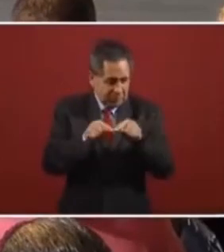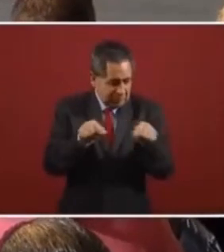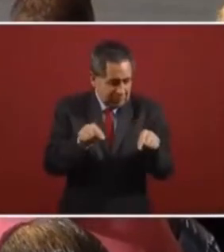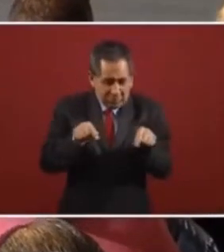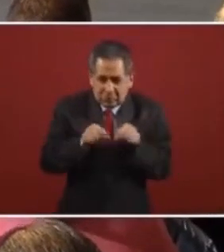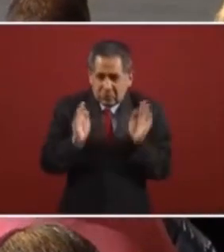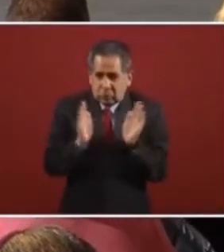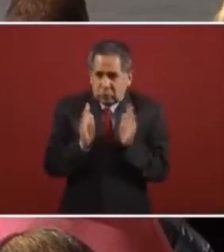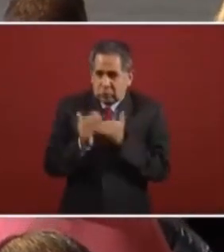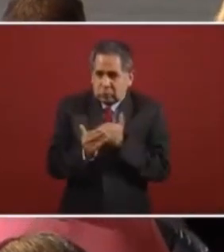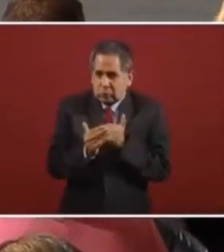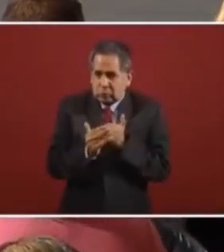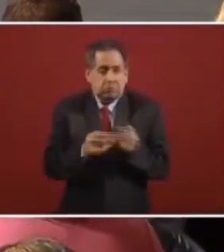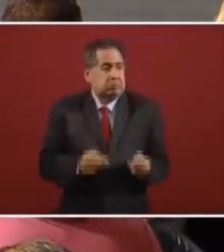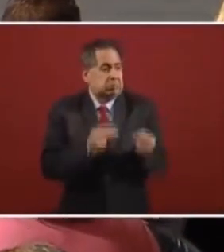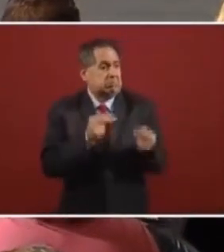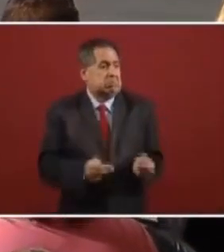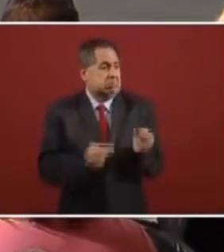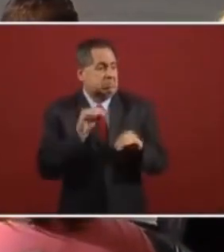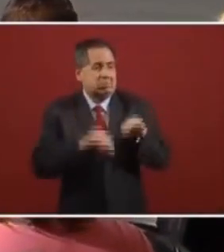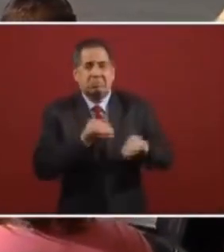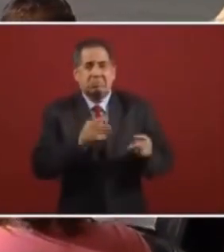square.